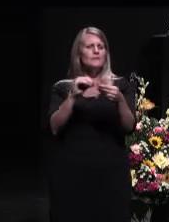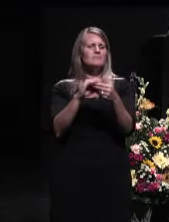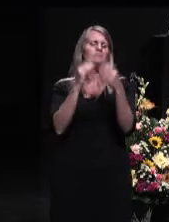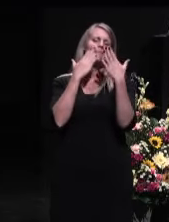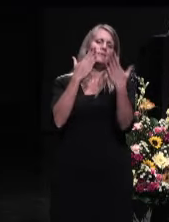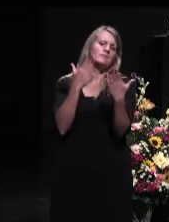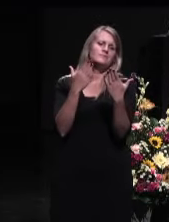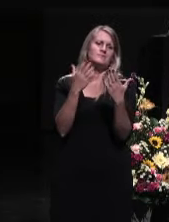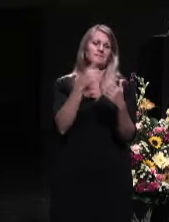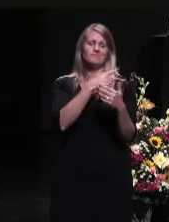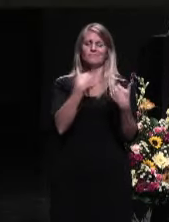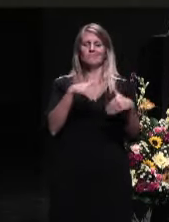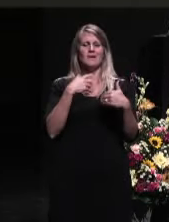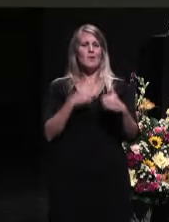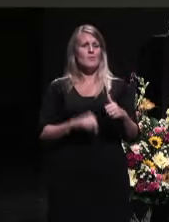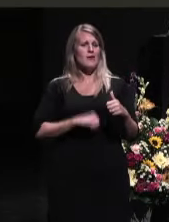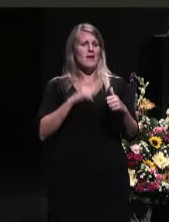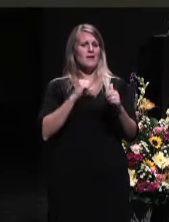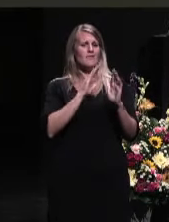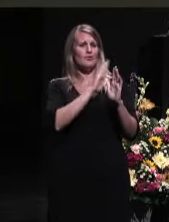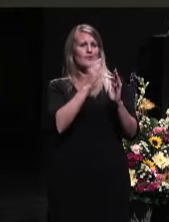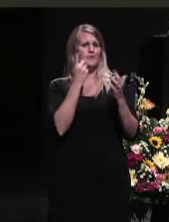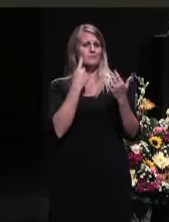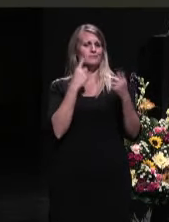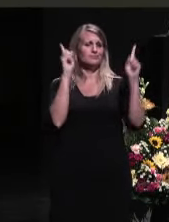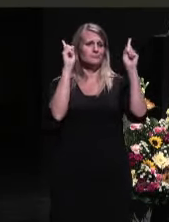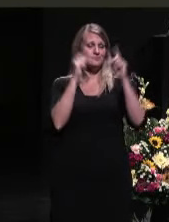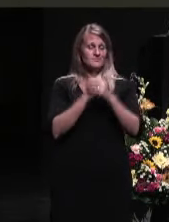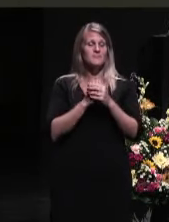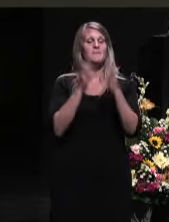proud of what she has accomplished.